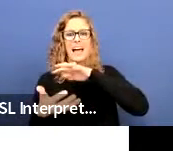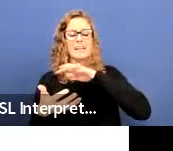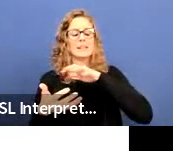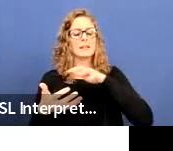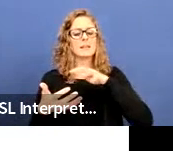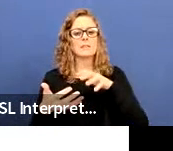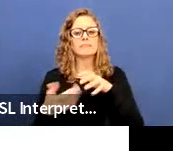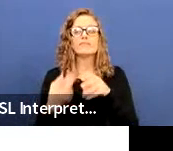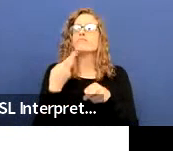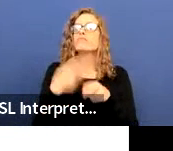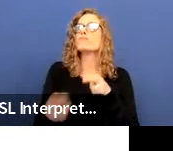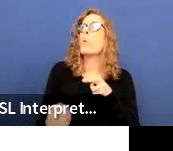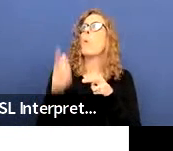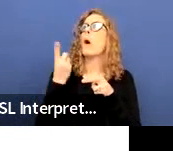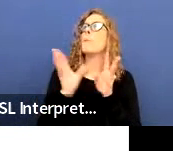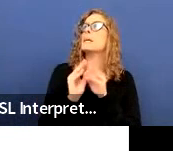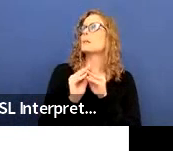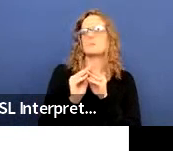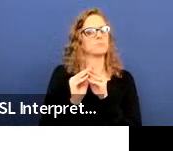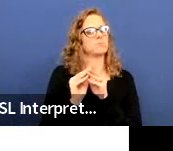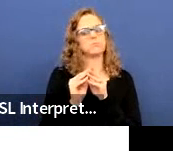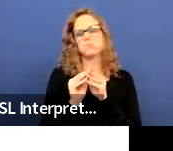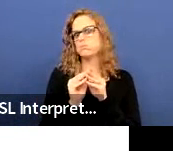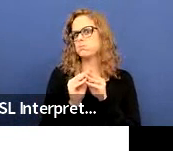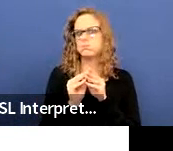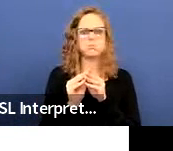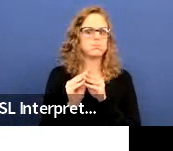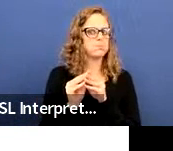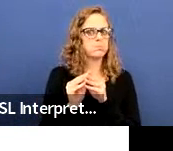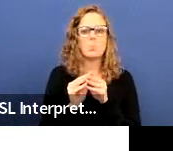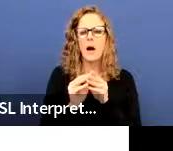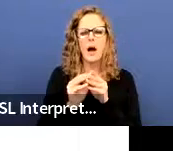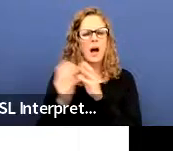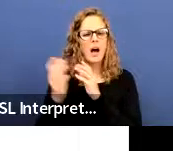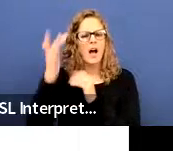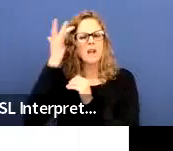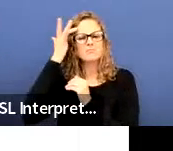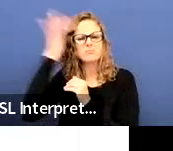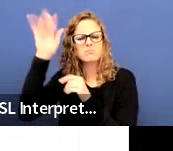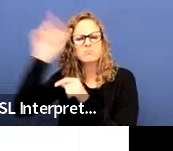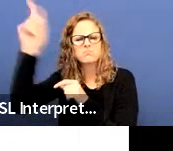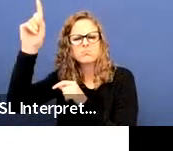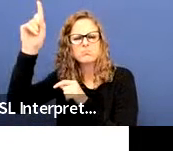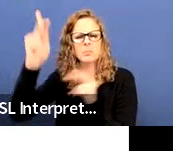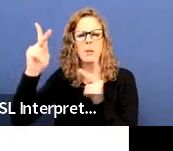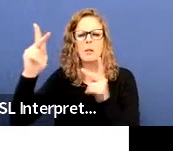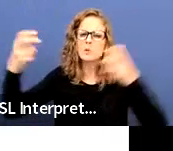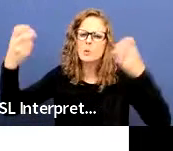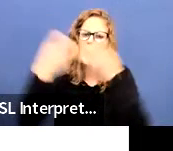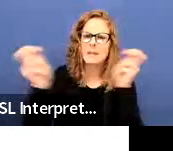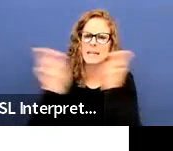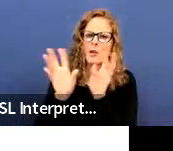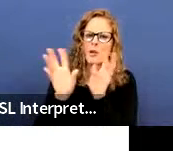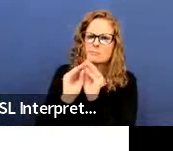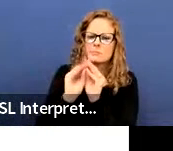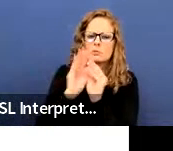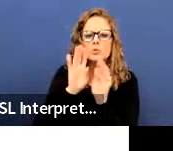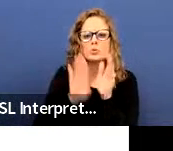session of brain children coming together to do the next system. Next